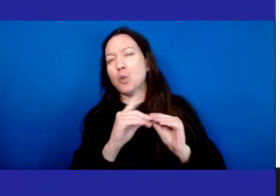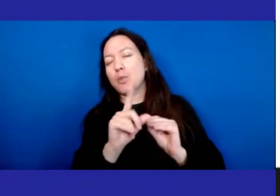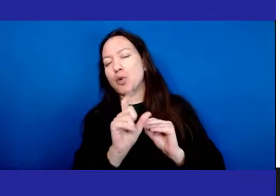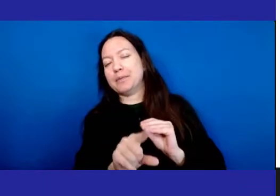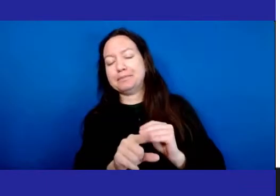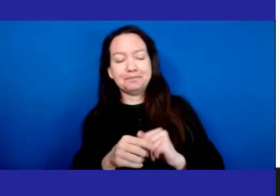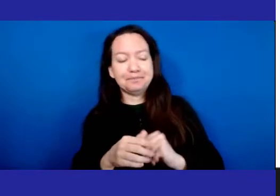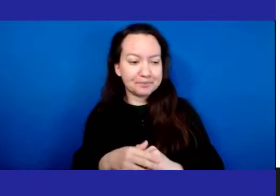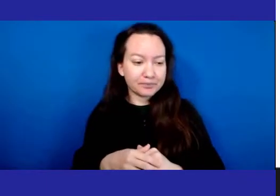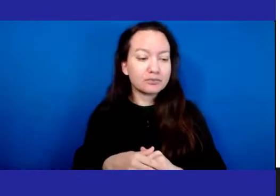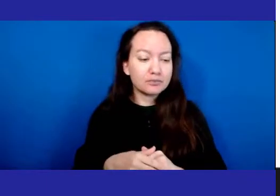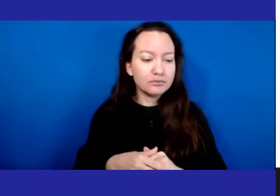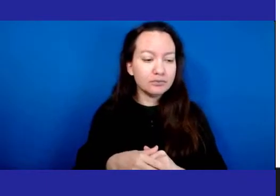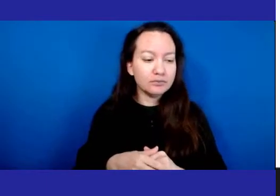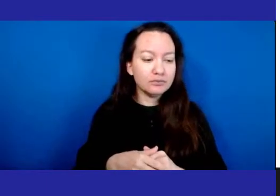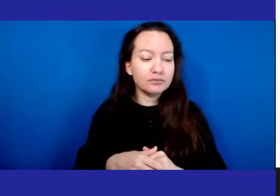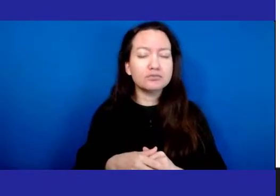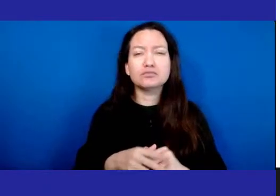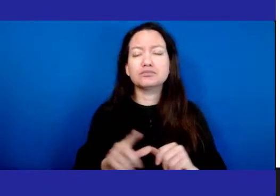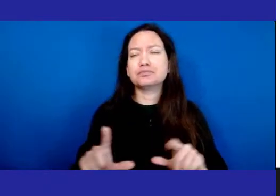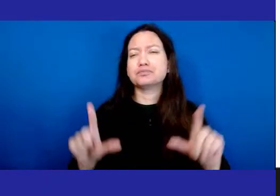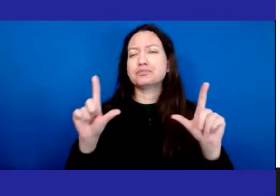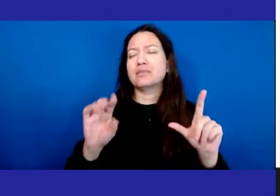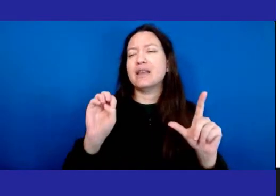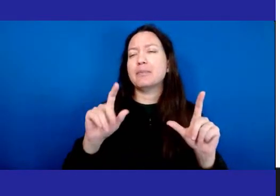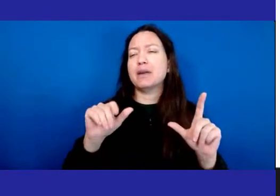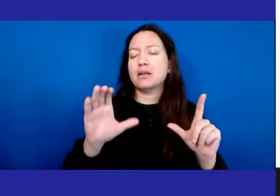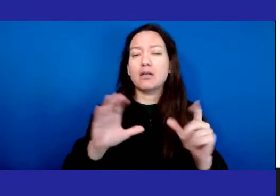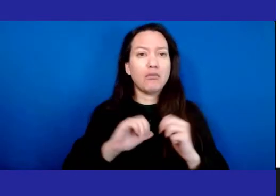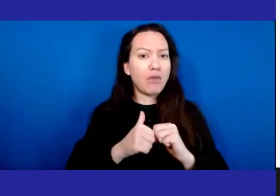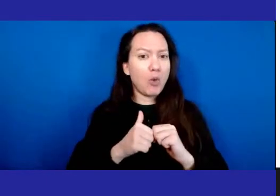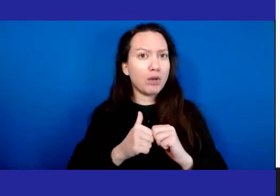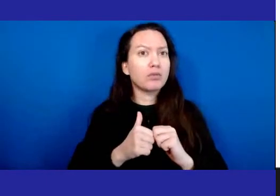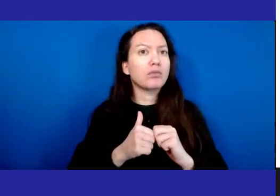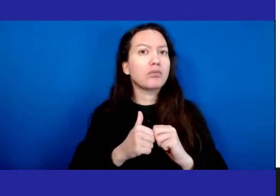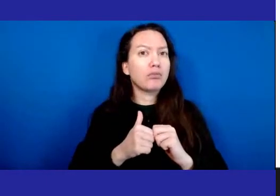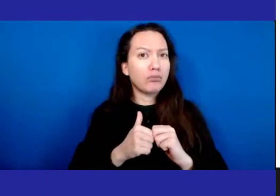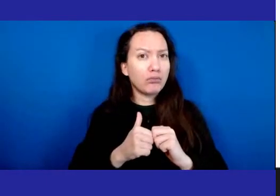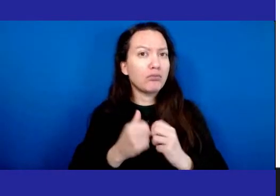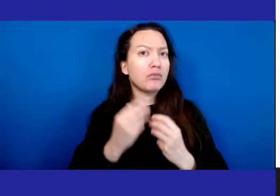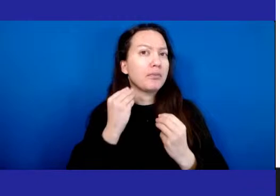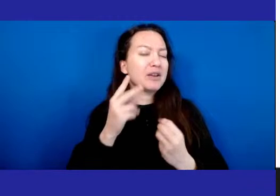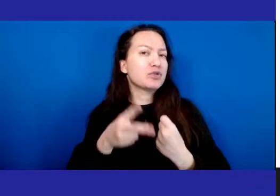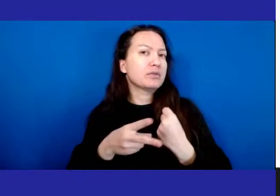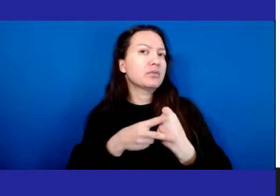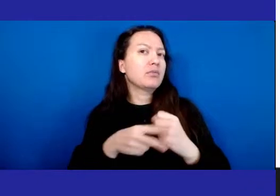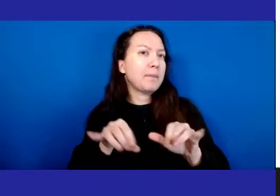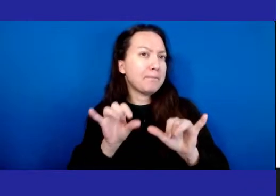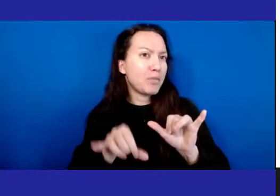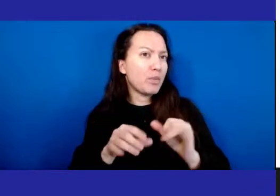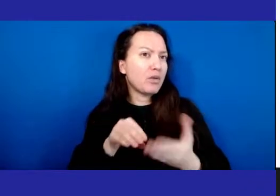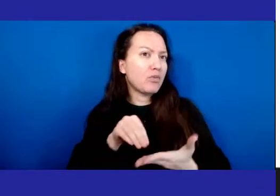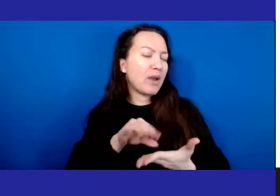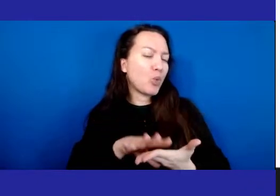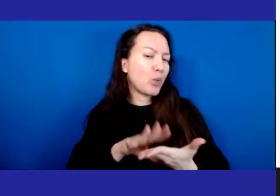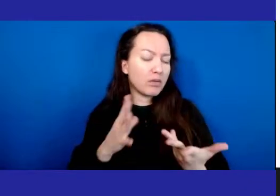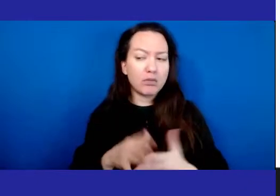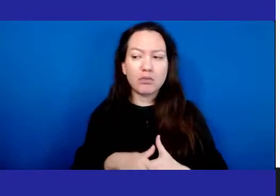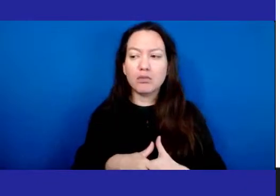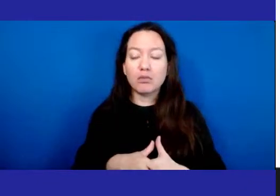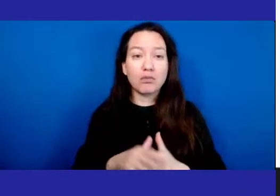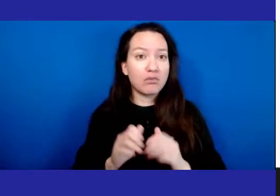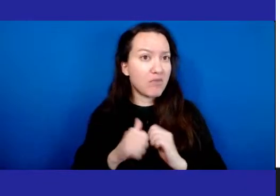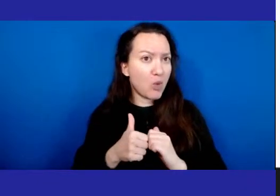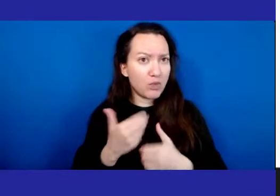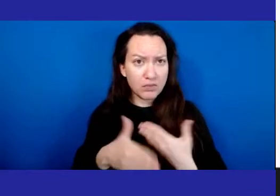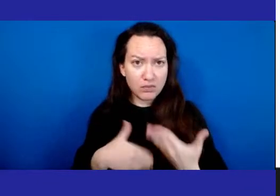related to the interface with Epic and how that information is kept in the permanent record, so to speak. So how does that